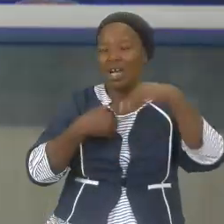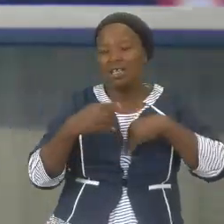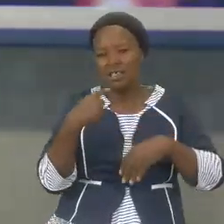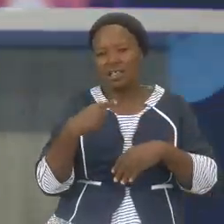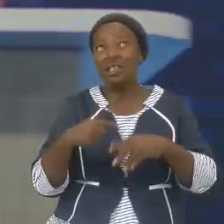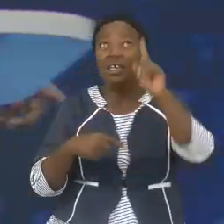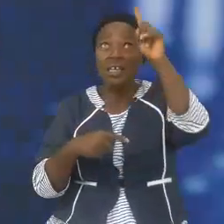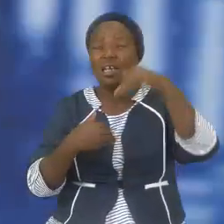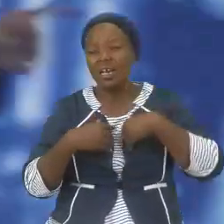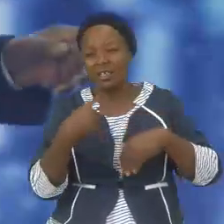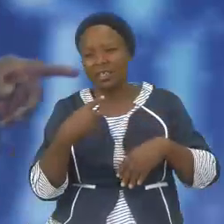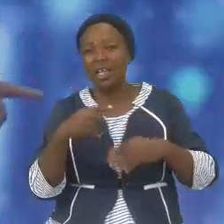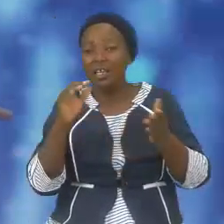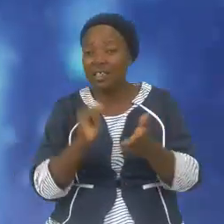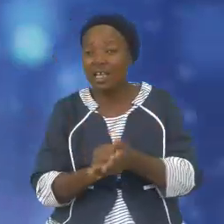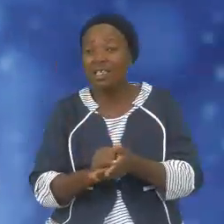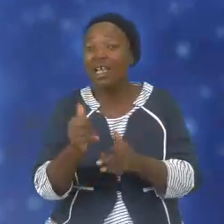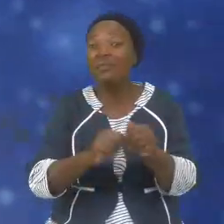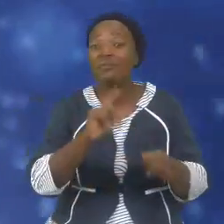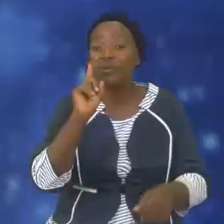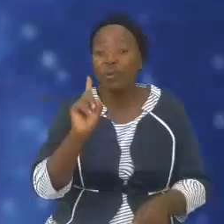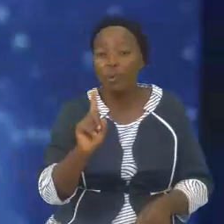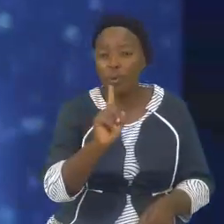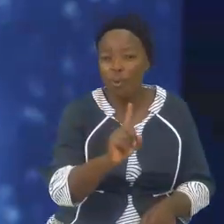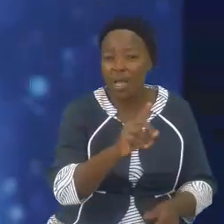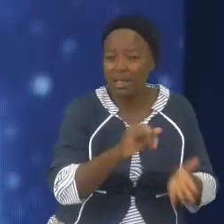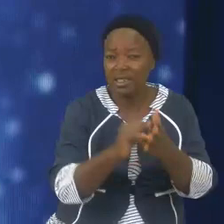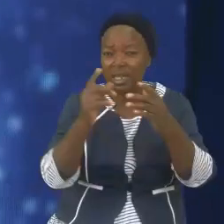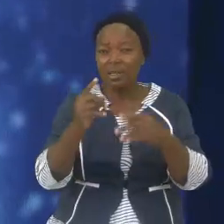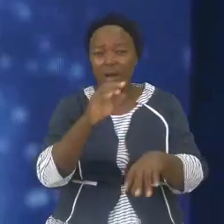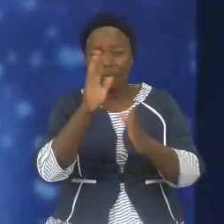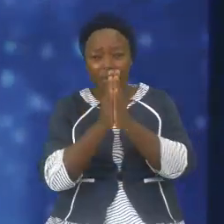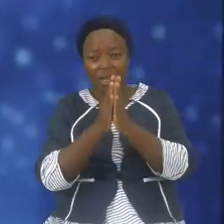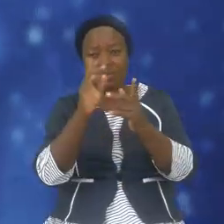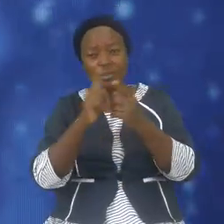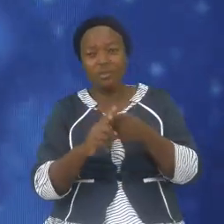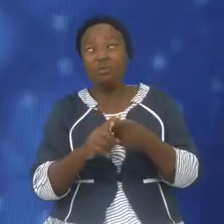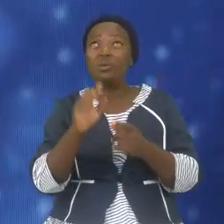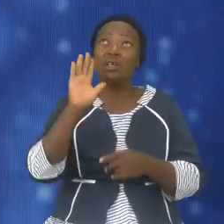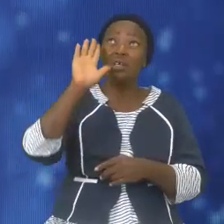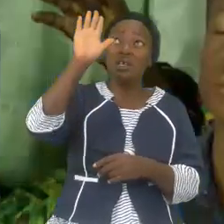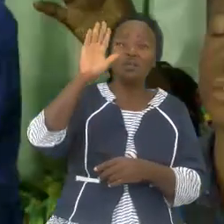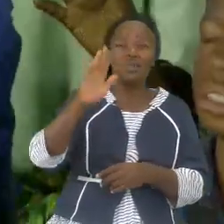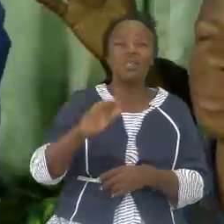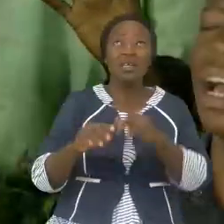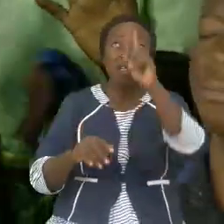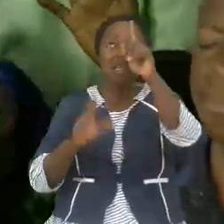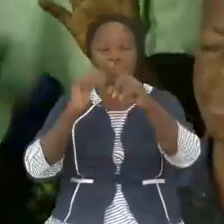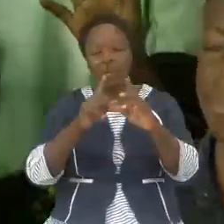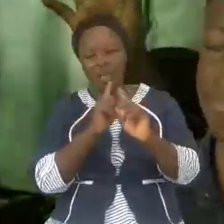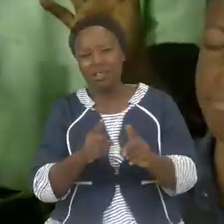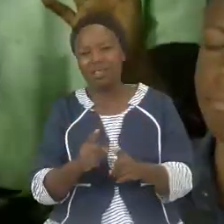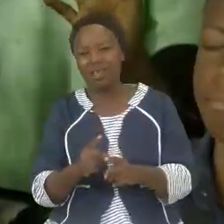said that everyone that calls upon him, he will answer. He